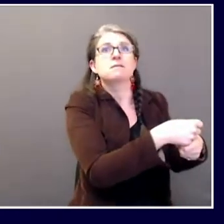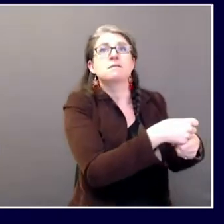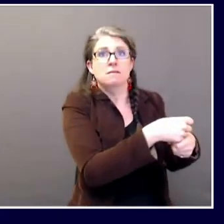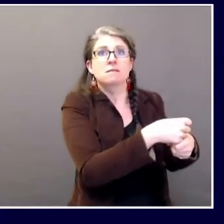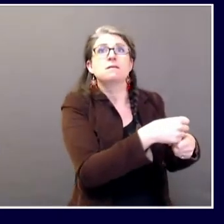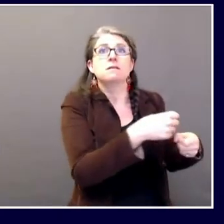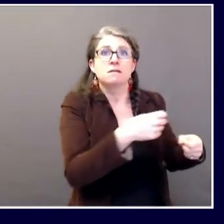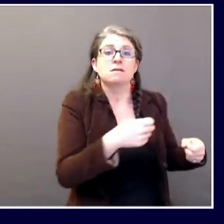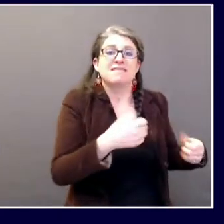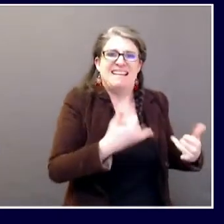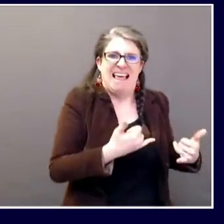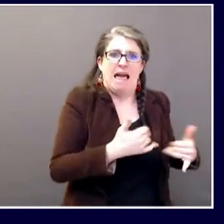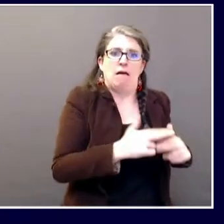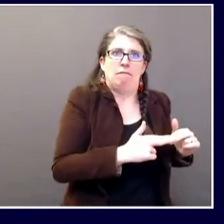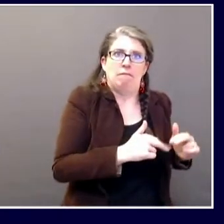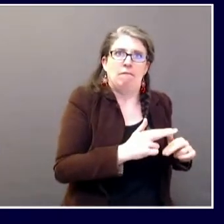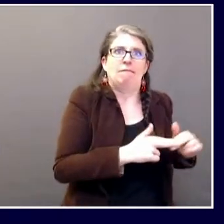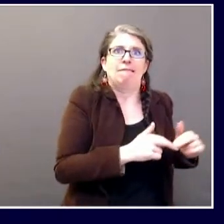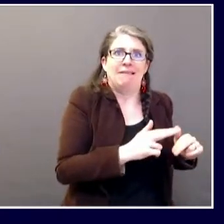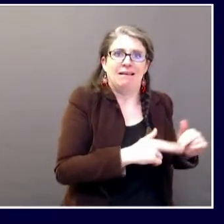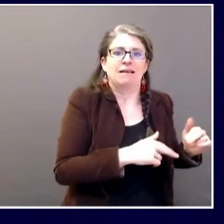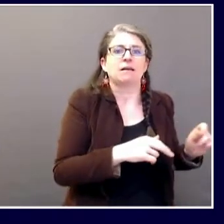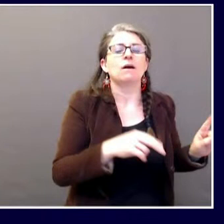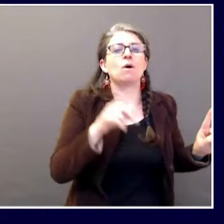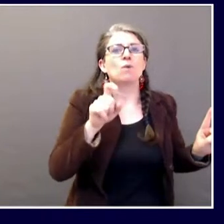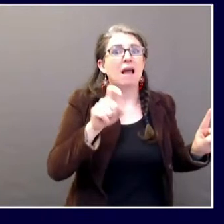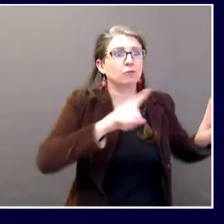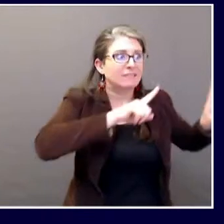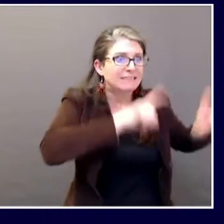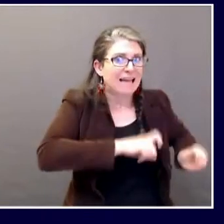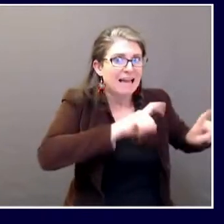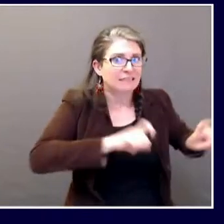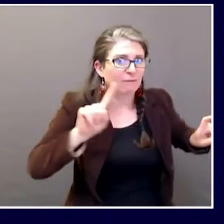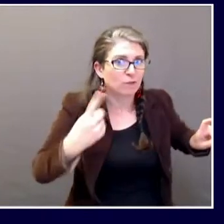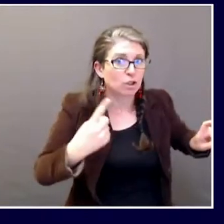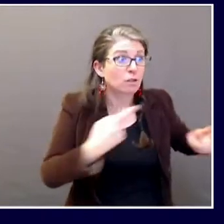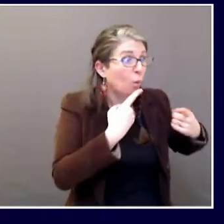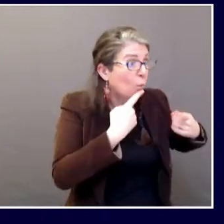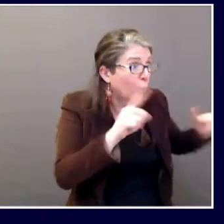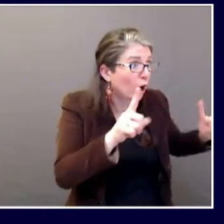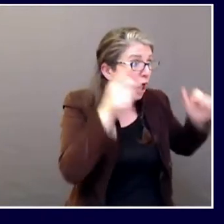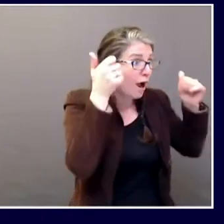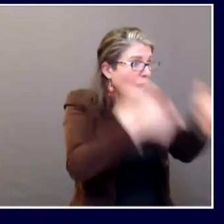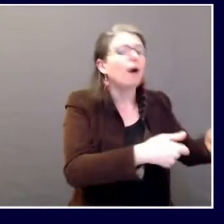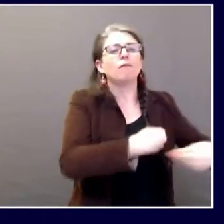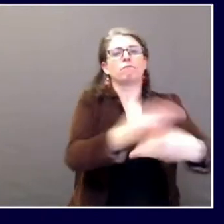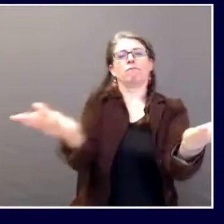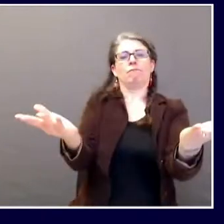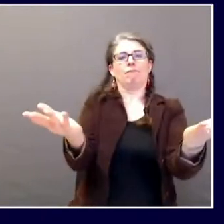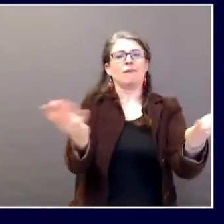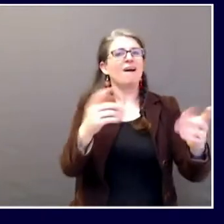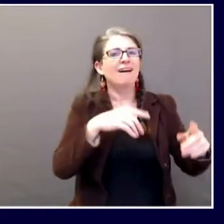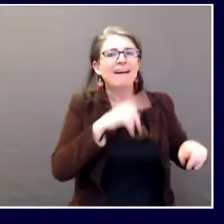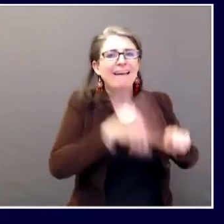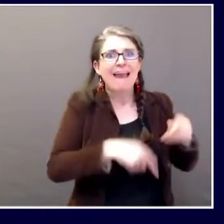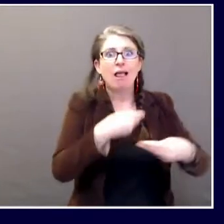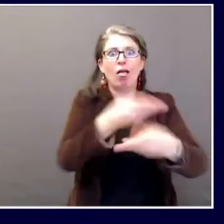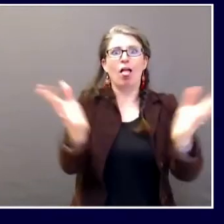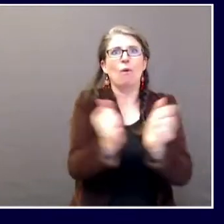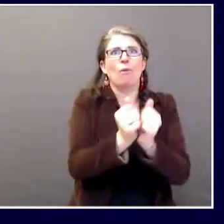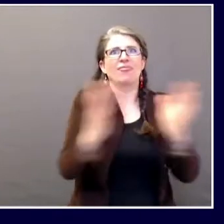to be able to register the people that we want to be registered. VAMS was not really able to do that in a systematic